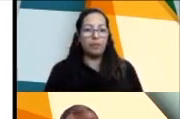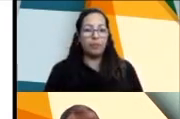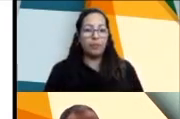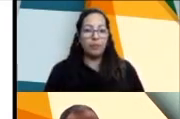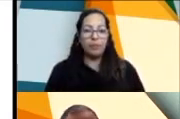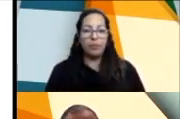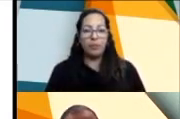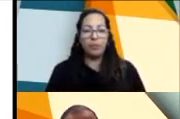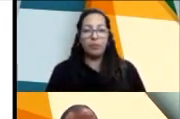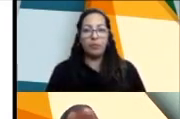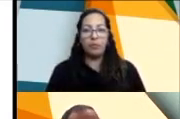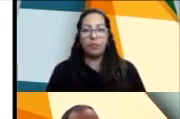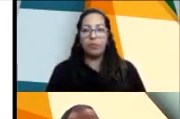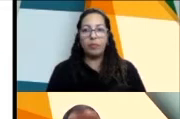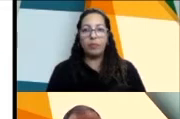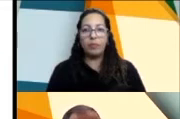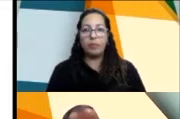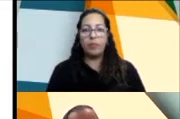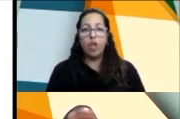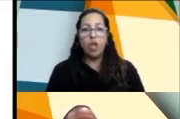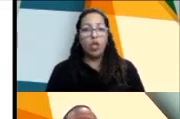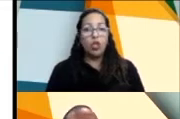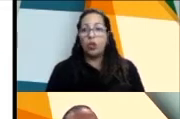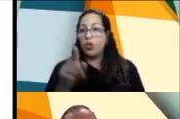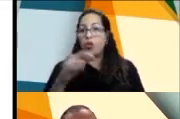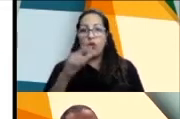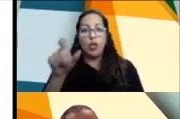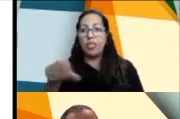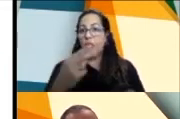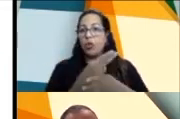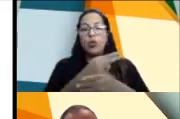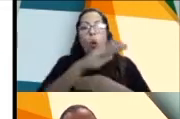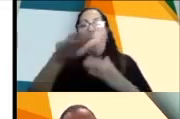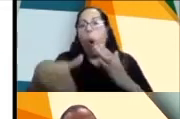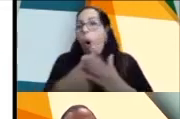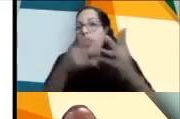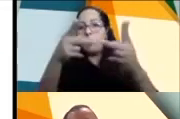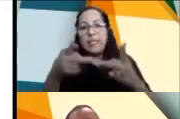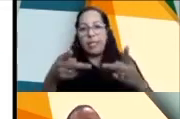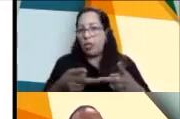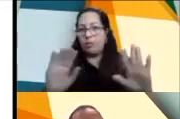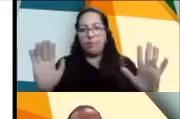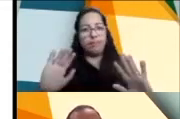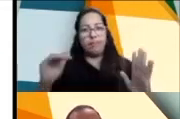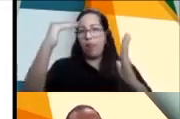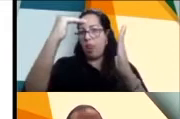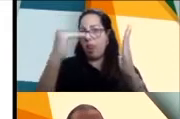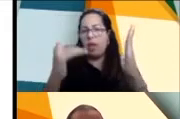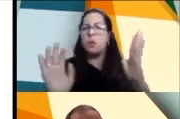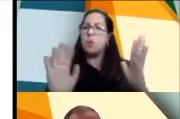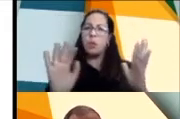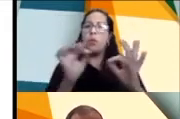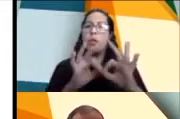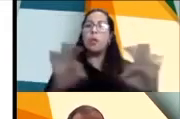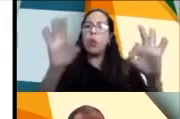The proponent doesn't have to use all of the positions. The important part is that the